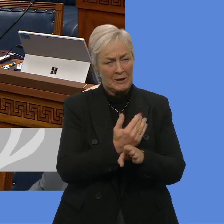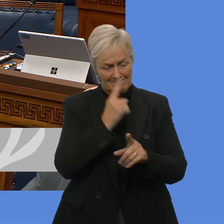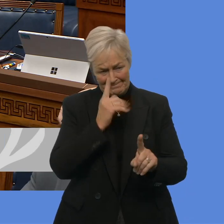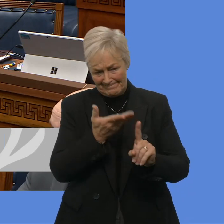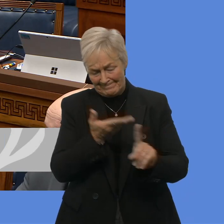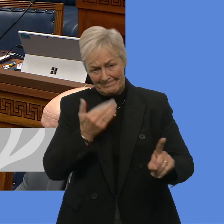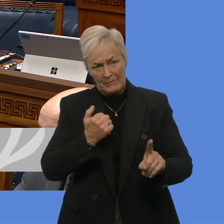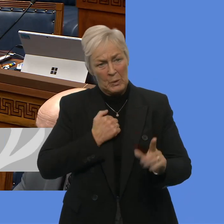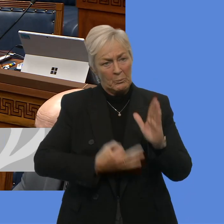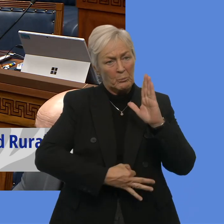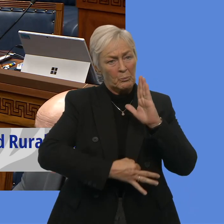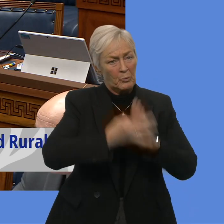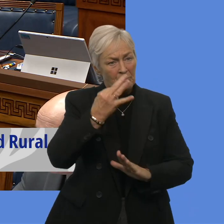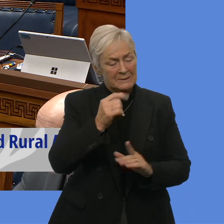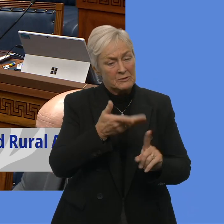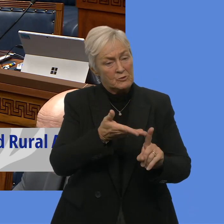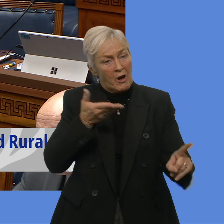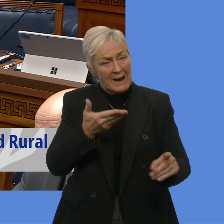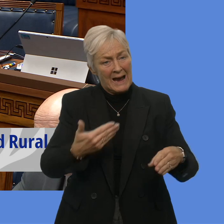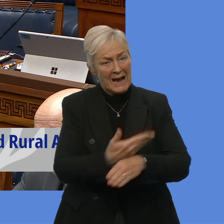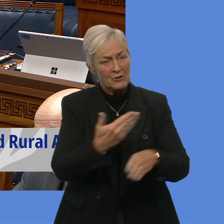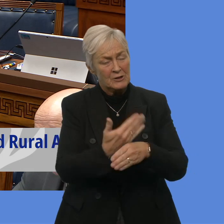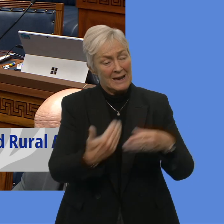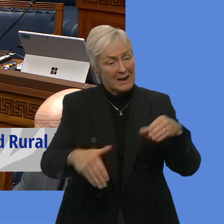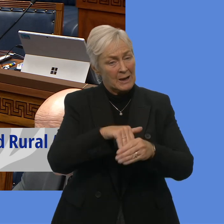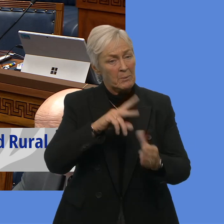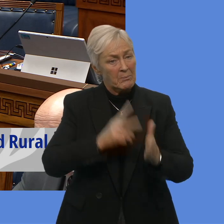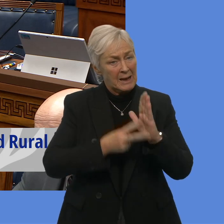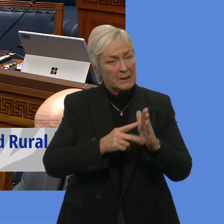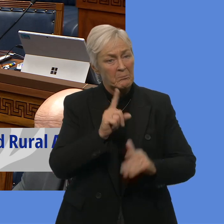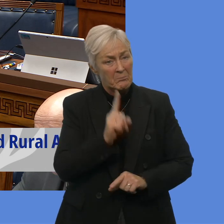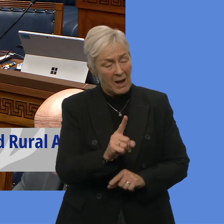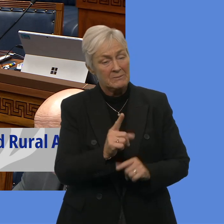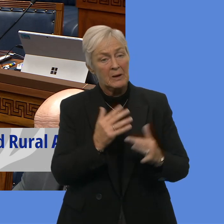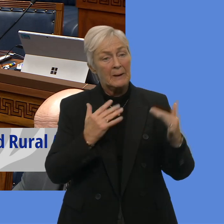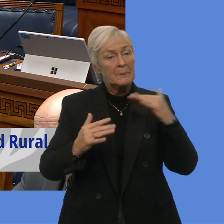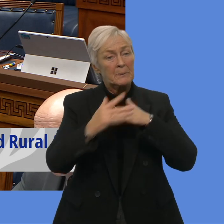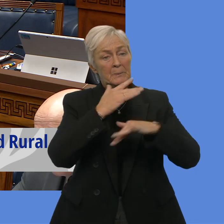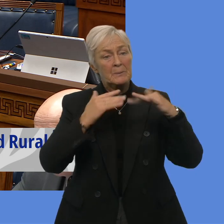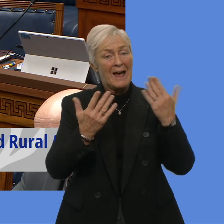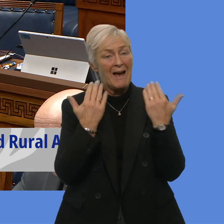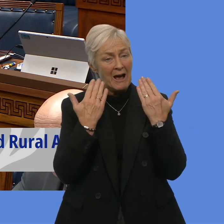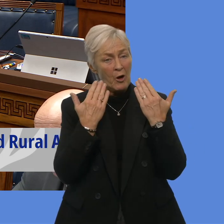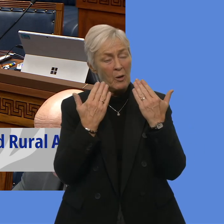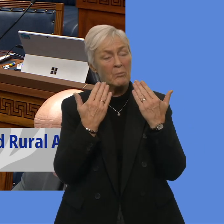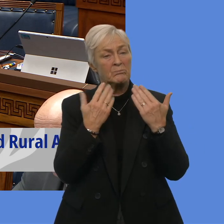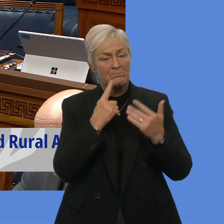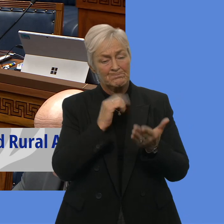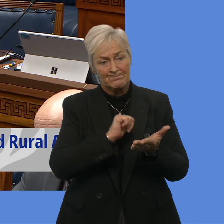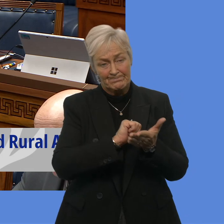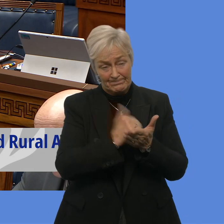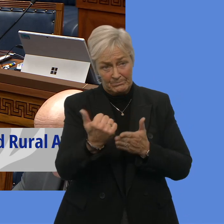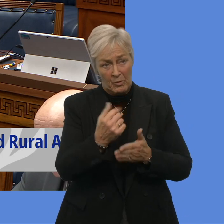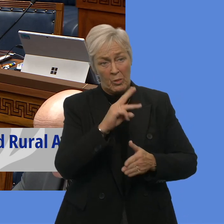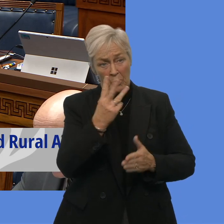air quality when compared to targets and actions included in the plan. However, the Air Pollution in Northern Ireland 2023 report was published on the